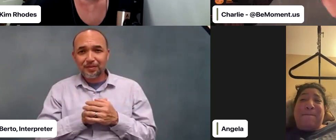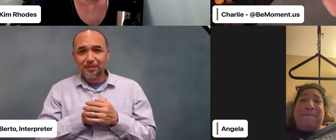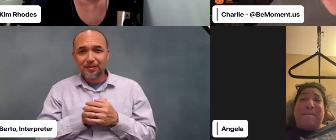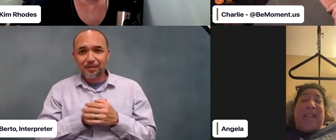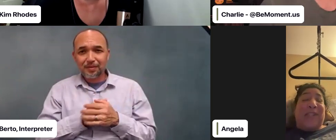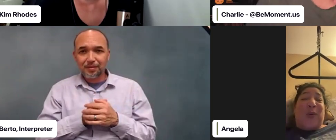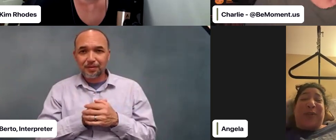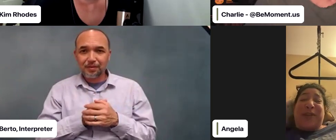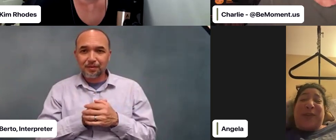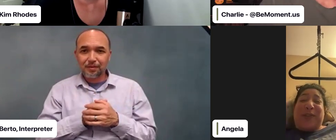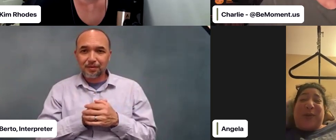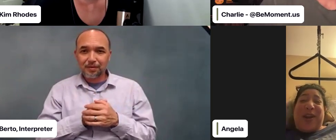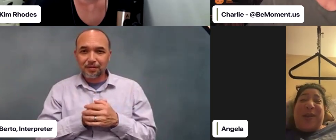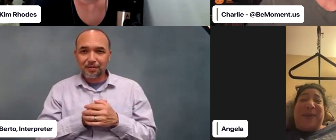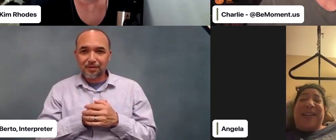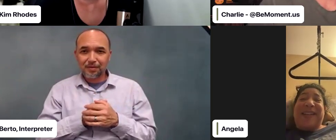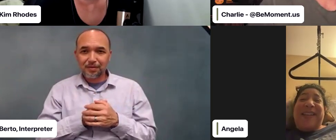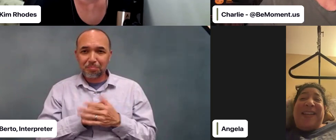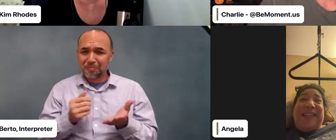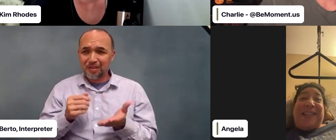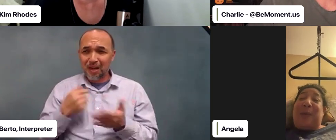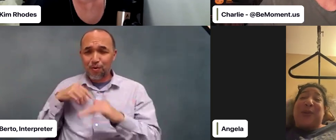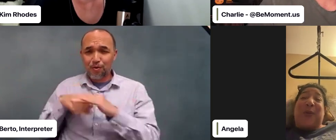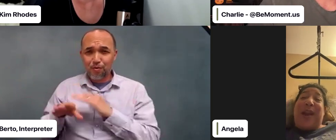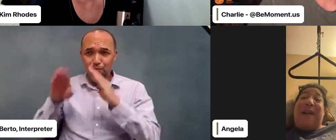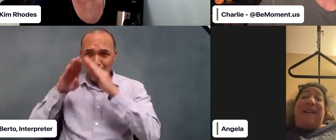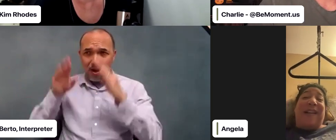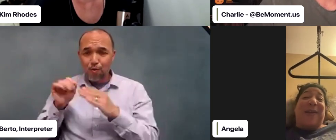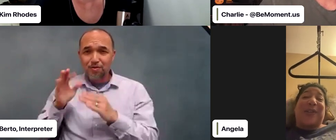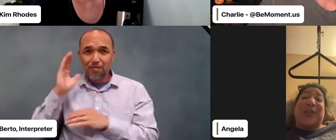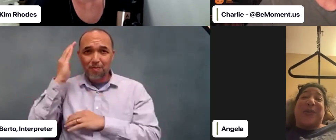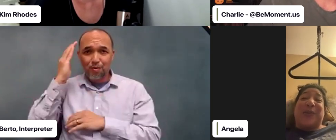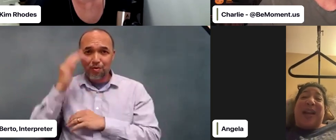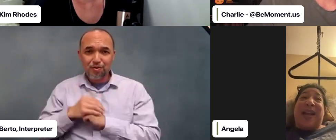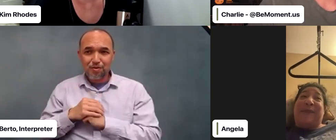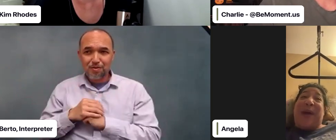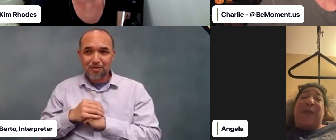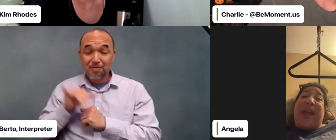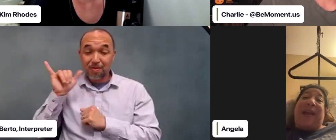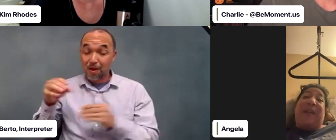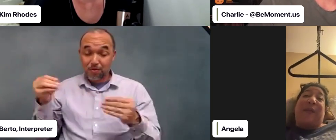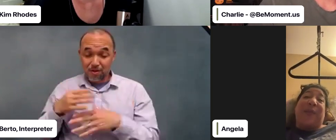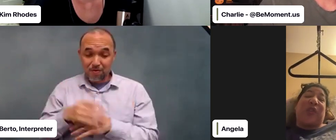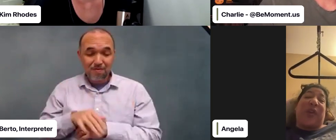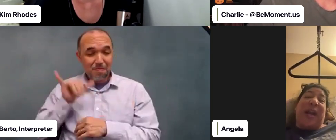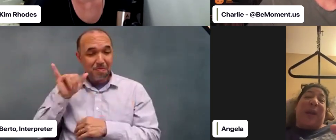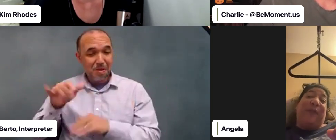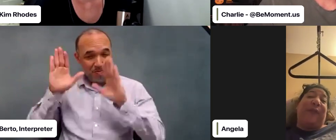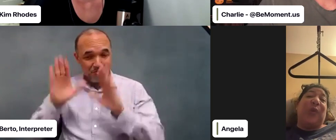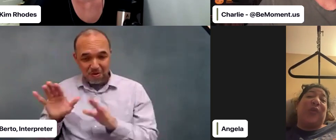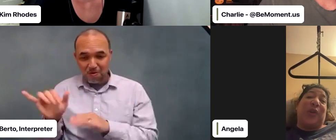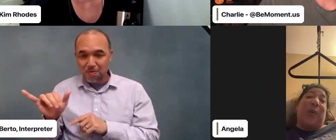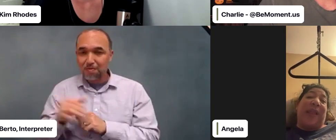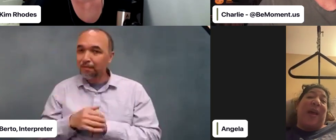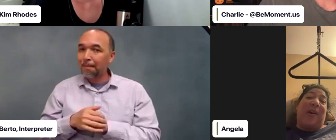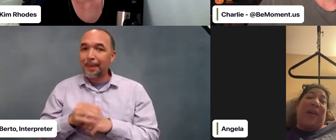Mhm. That's a whole different story, but that was a great haunted house too. And I felt that from the street. I